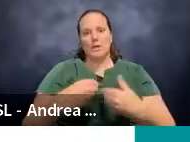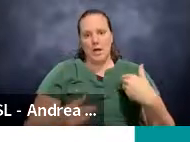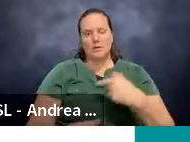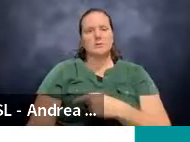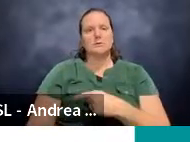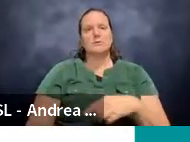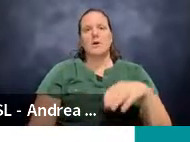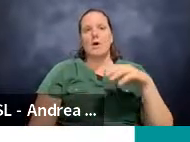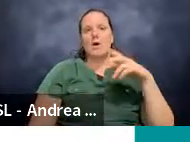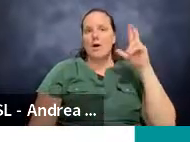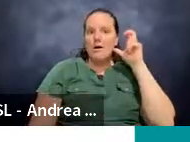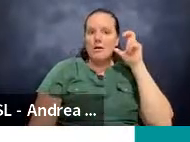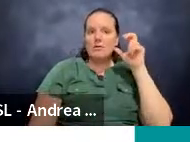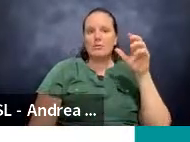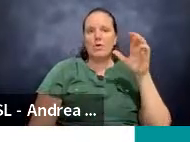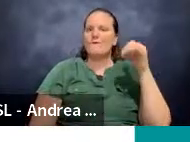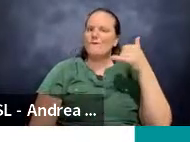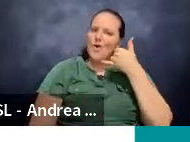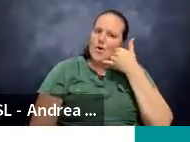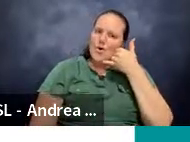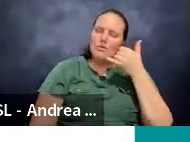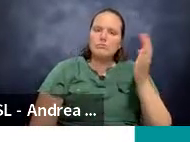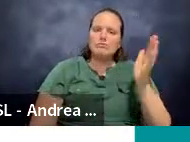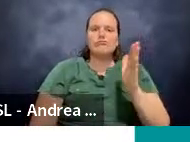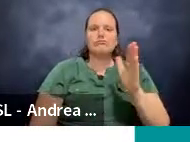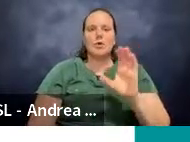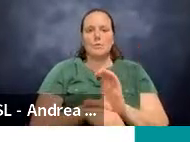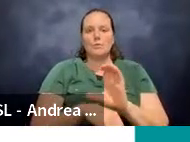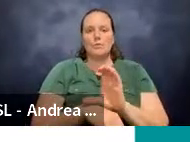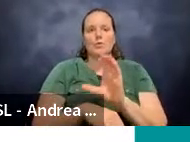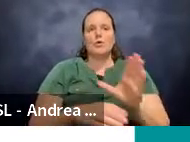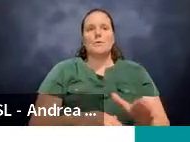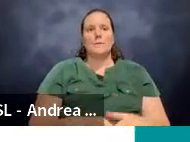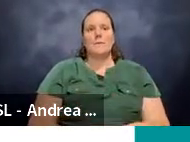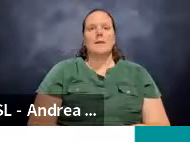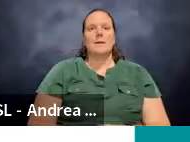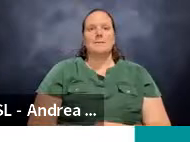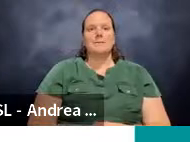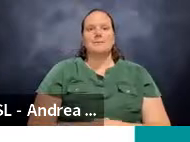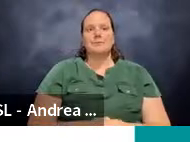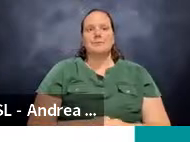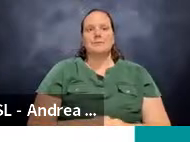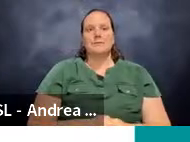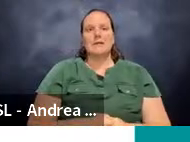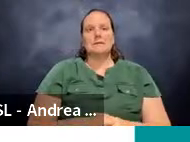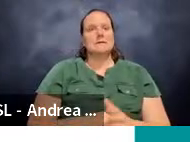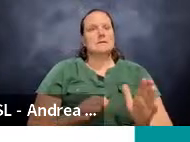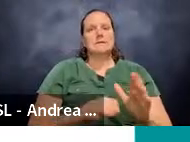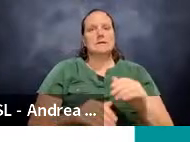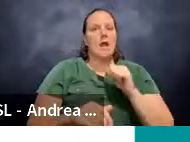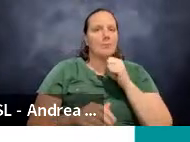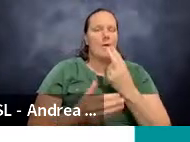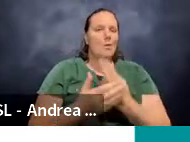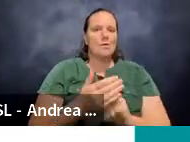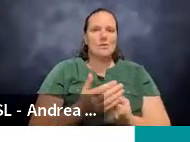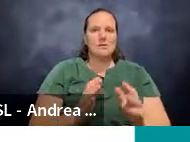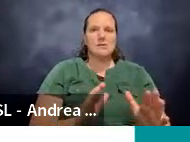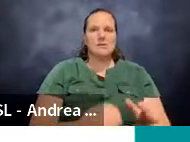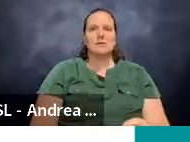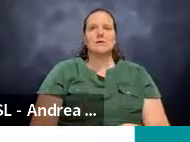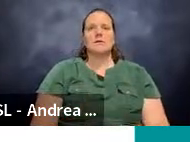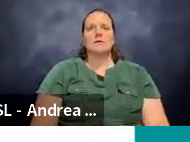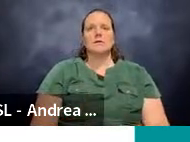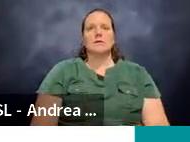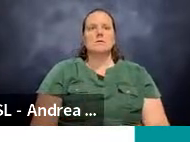audio by either phone or computer. We ask that you not join by both. We encourage panelists to turn on your video if you're